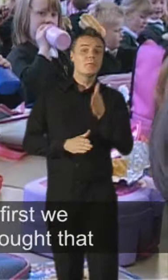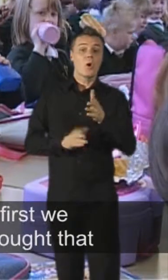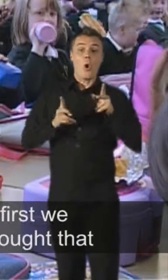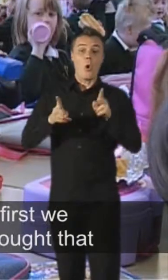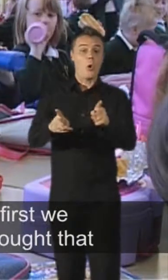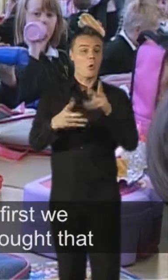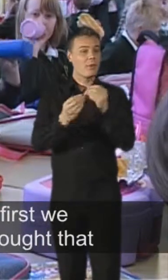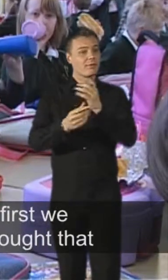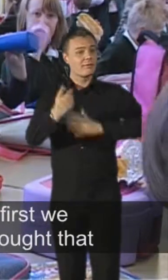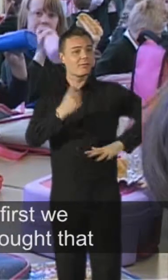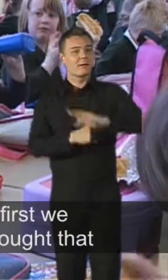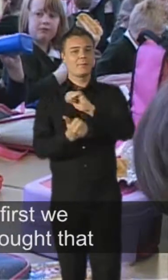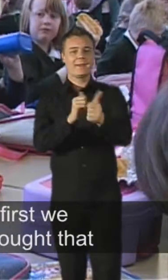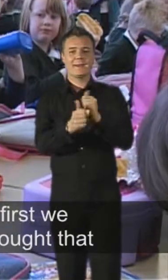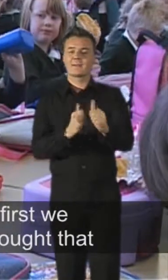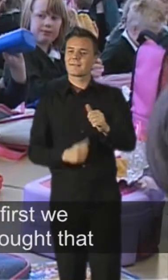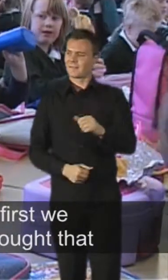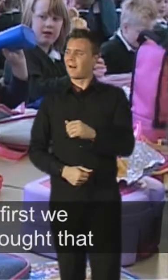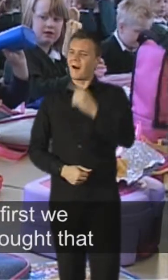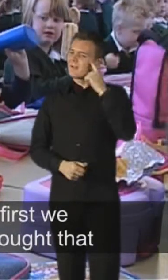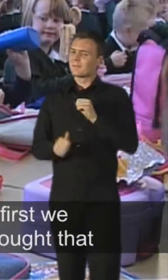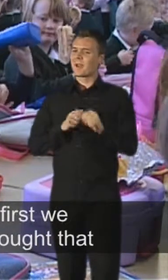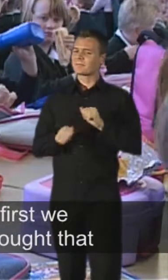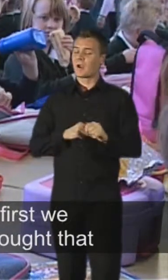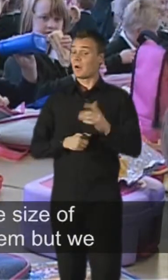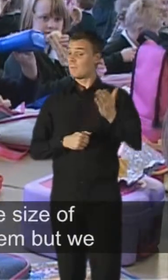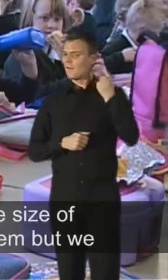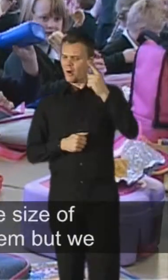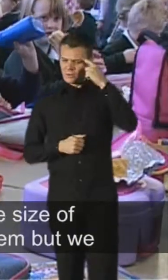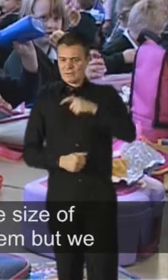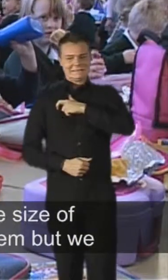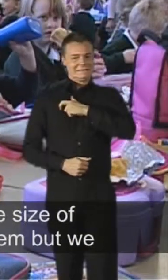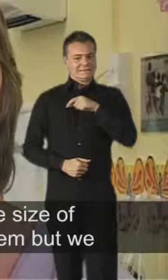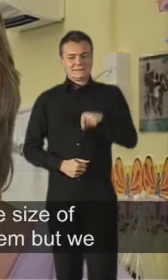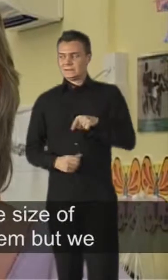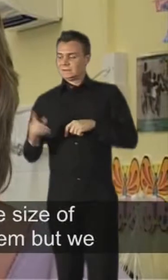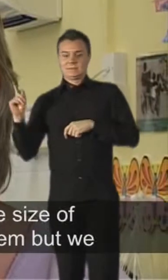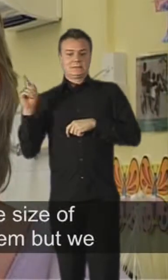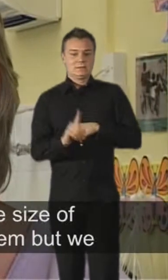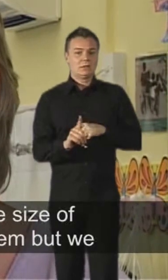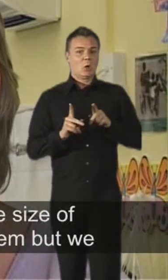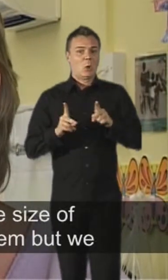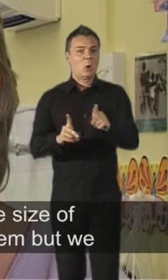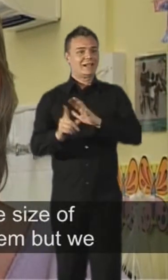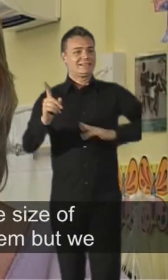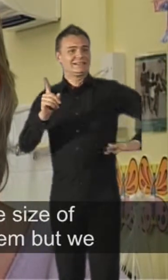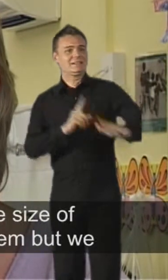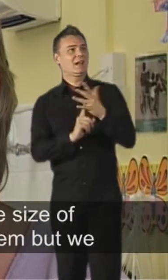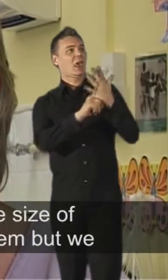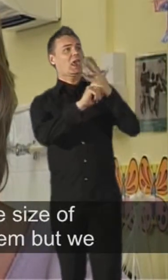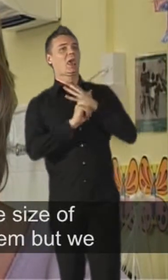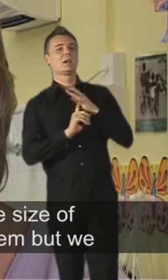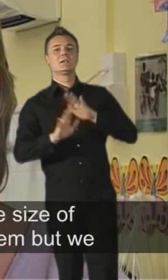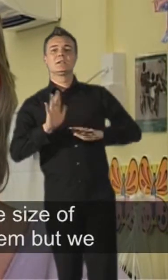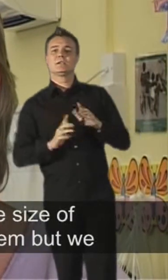think that's the far better option. At first, we were very nervous about that and thought that the sheer number of children and the size of the hall would be too